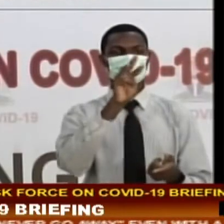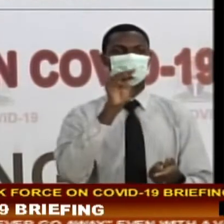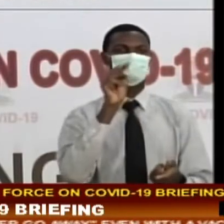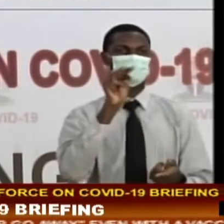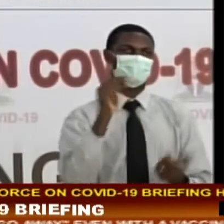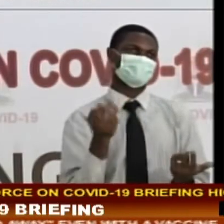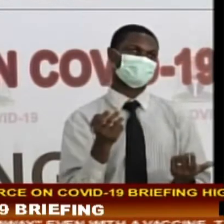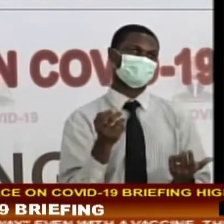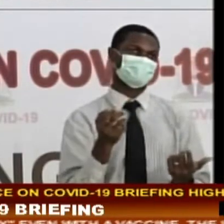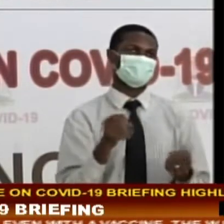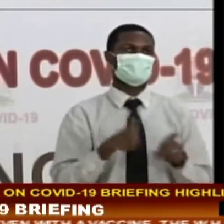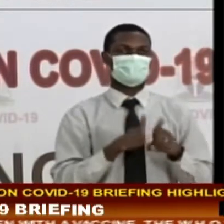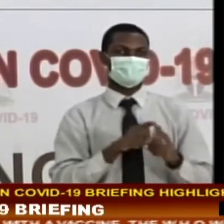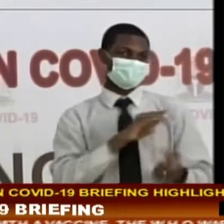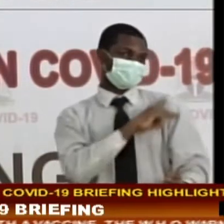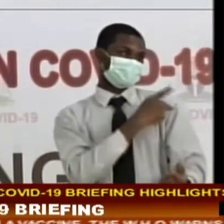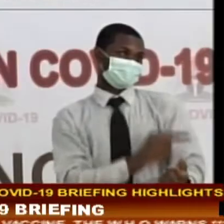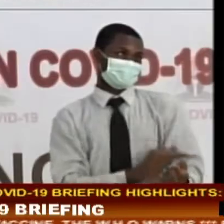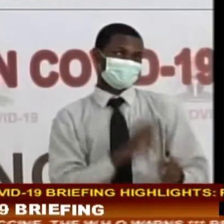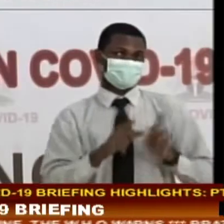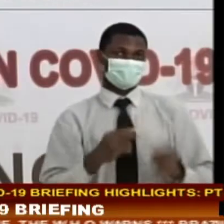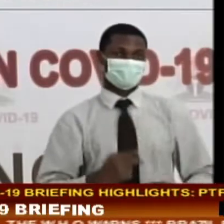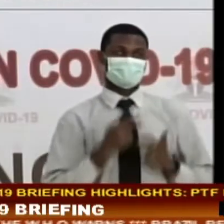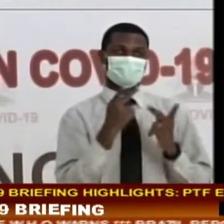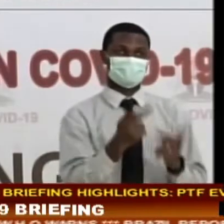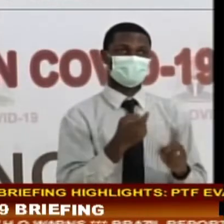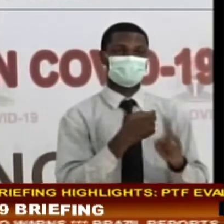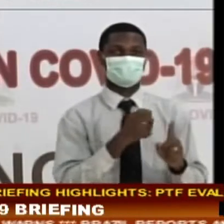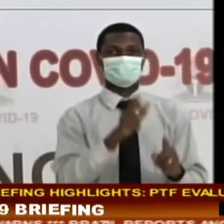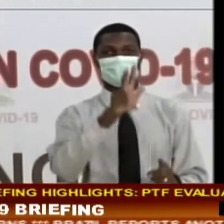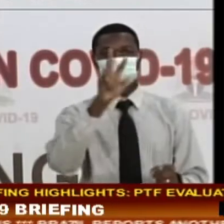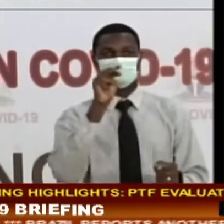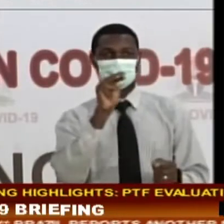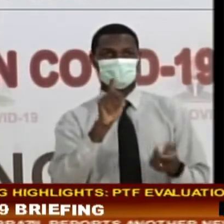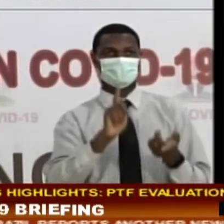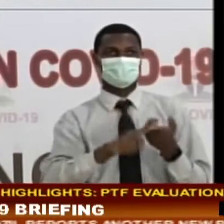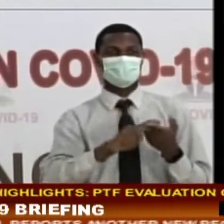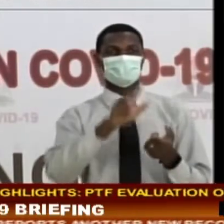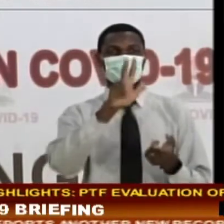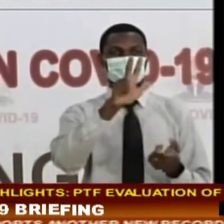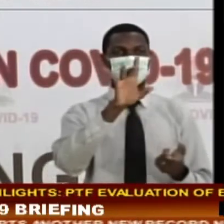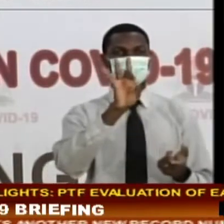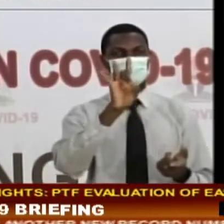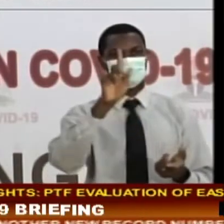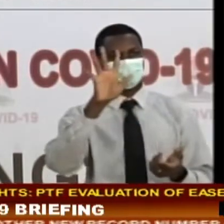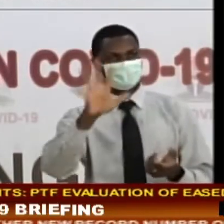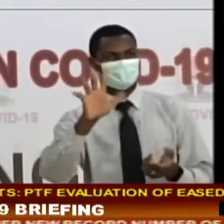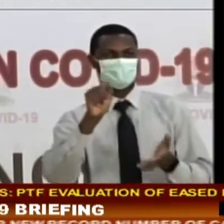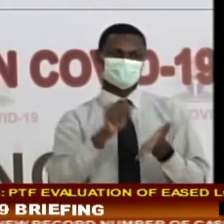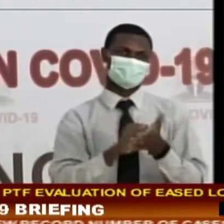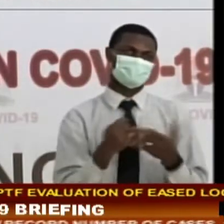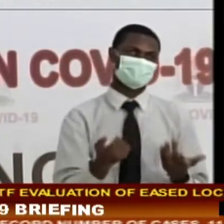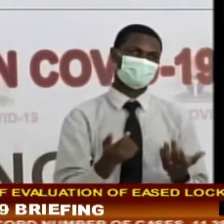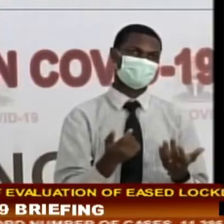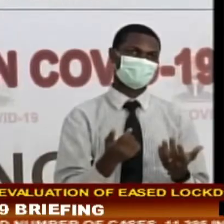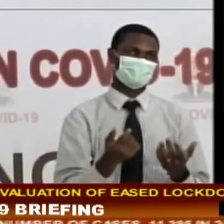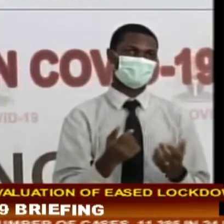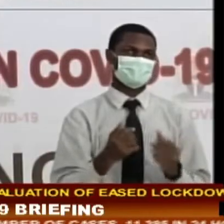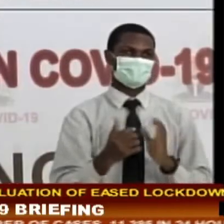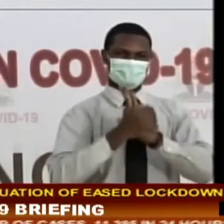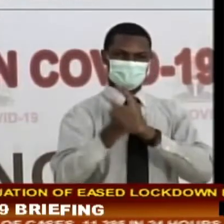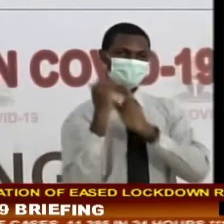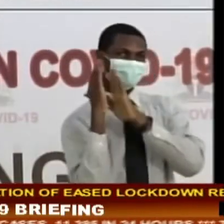visits from 1.3 million to 655,000 skill beted attendance from 158,000